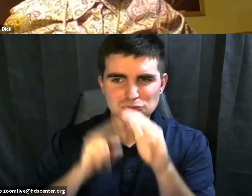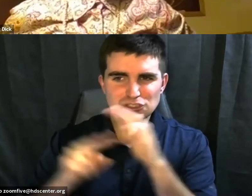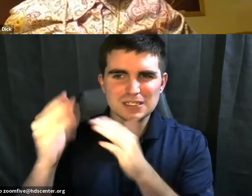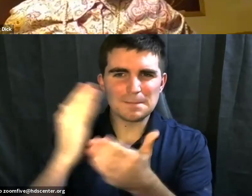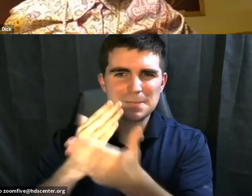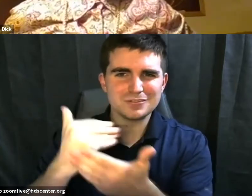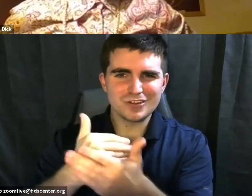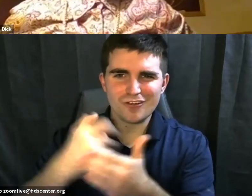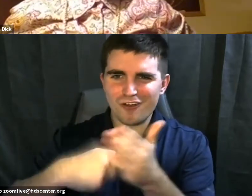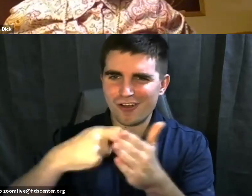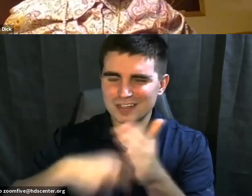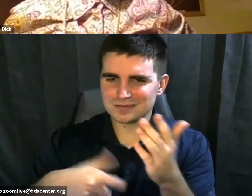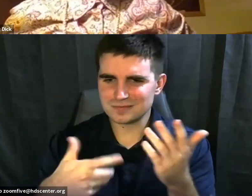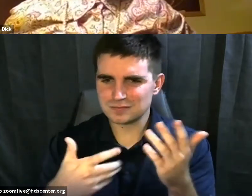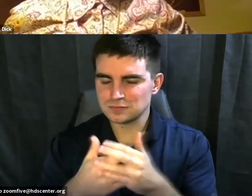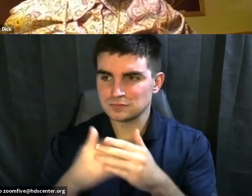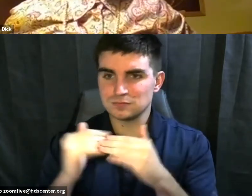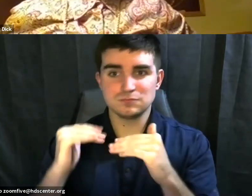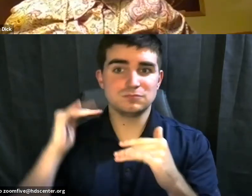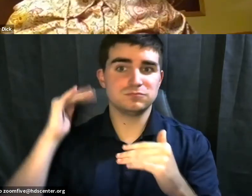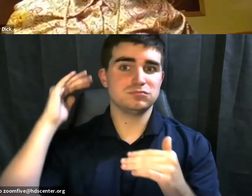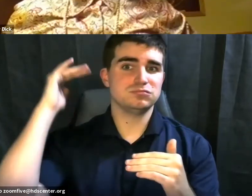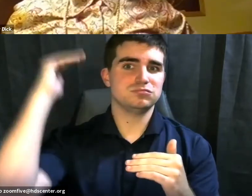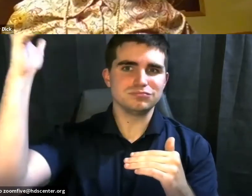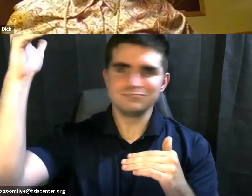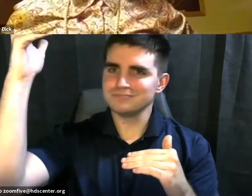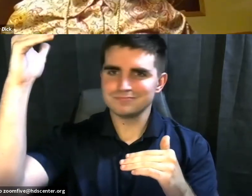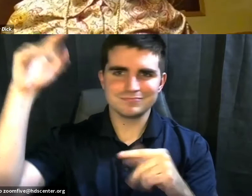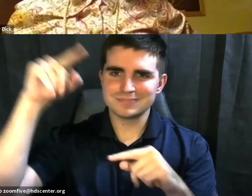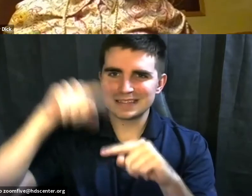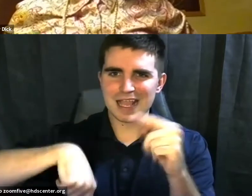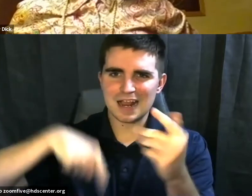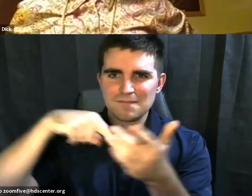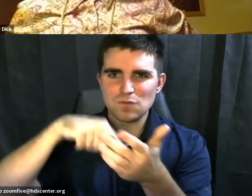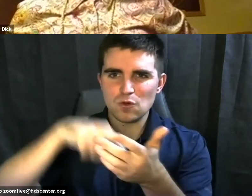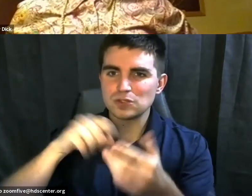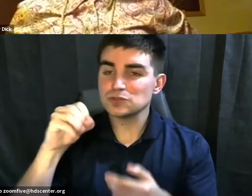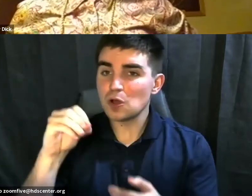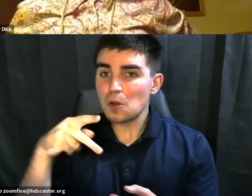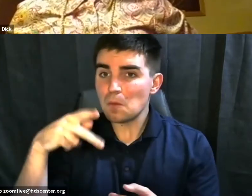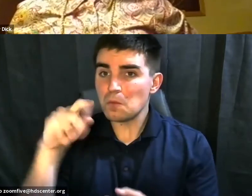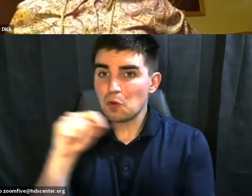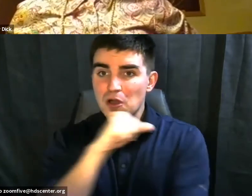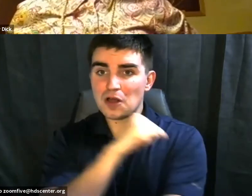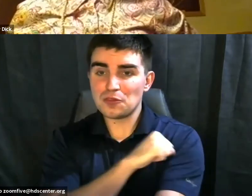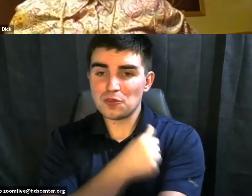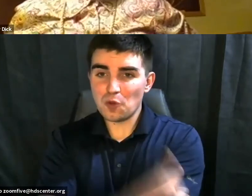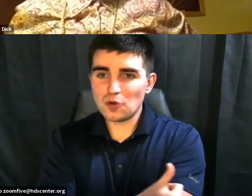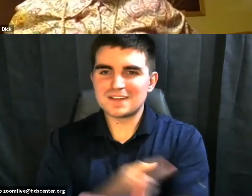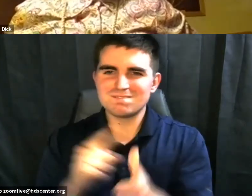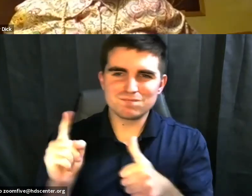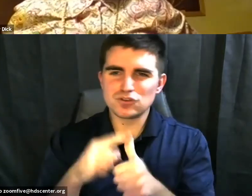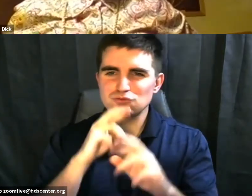out of range of what they could afford. And so Port Authority's first reaction